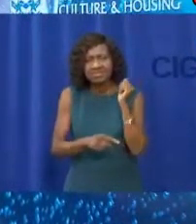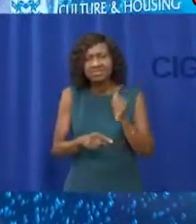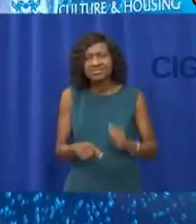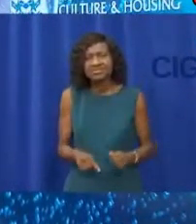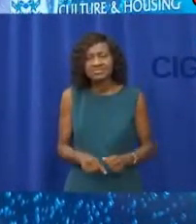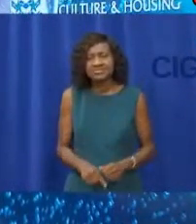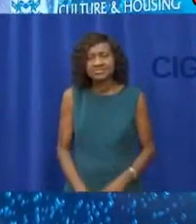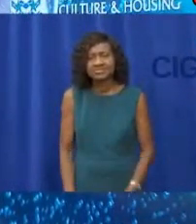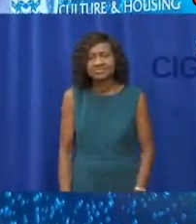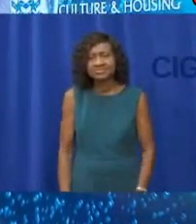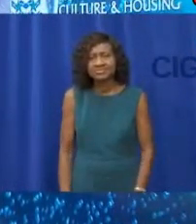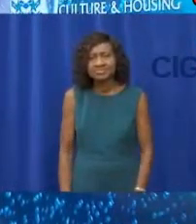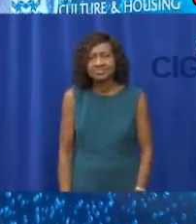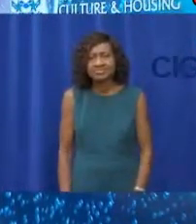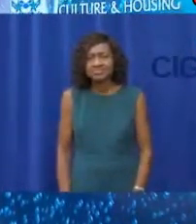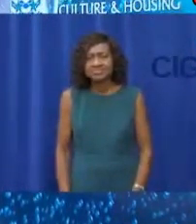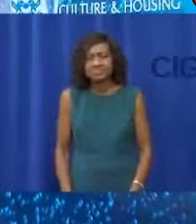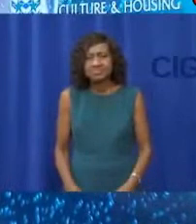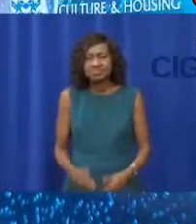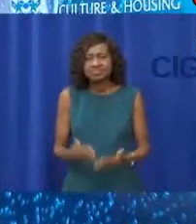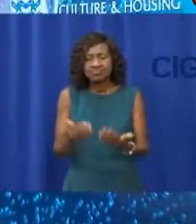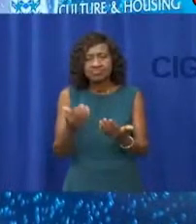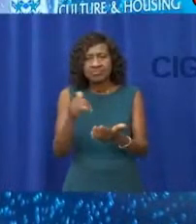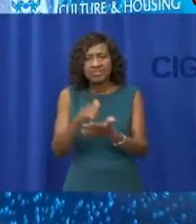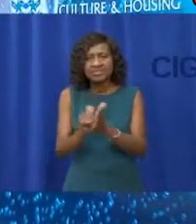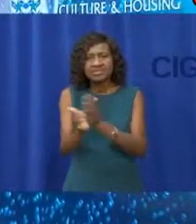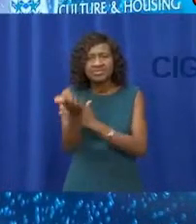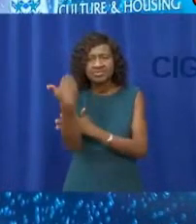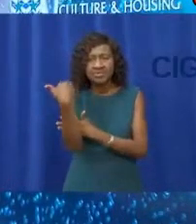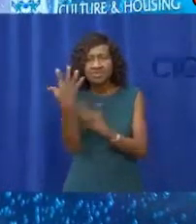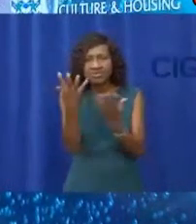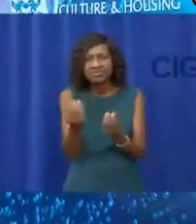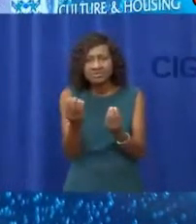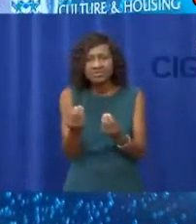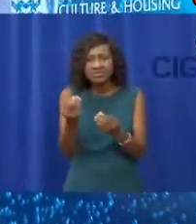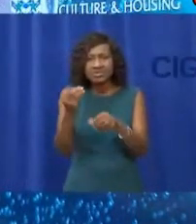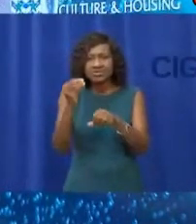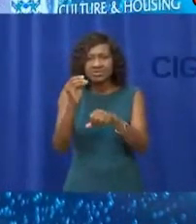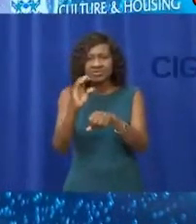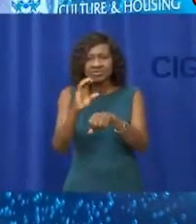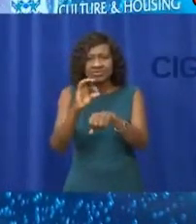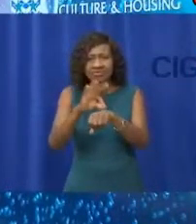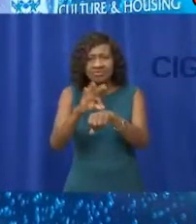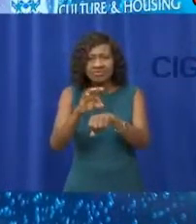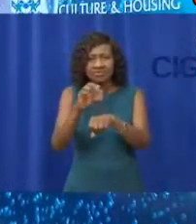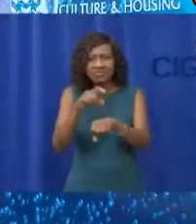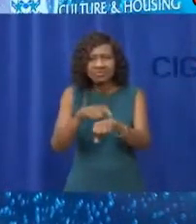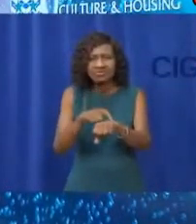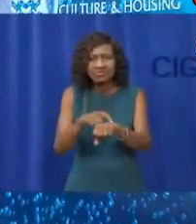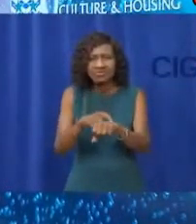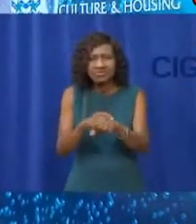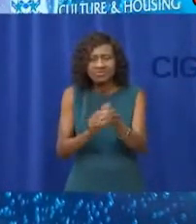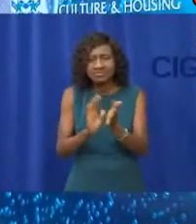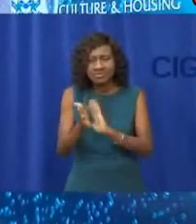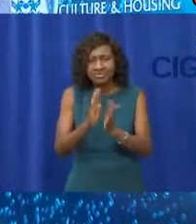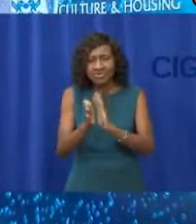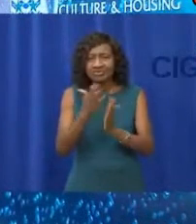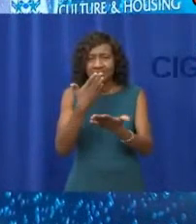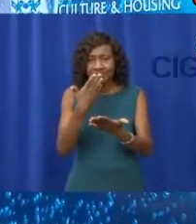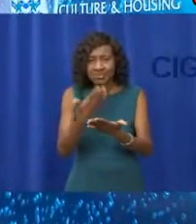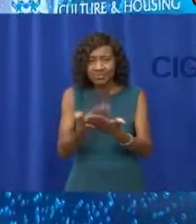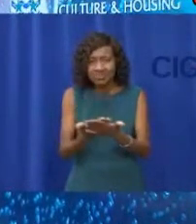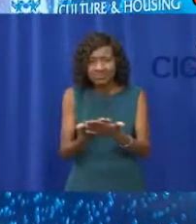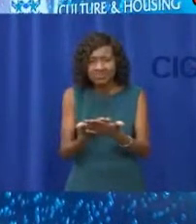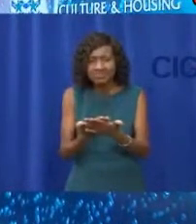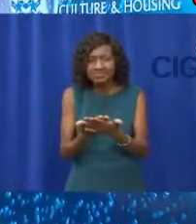offences. Looking at this morning's soft curfew, traffic today is flowing pretty well.